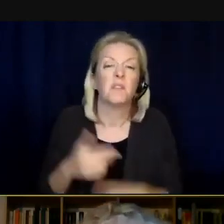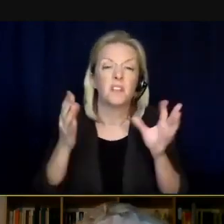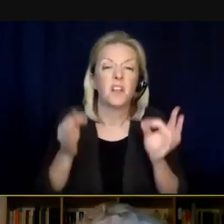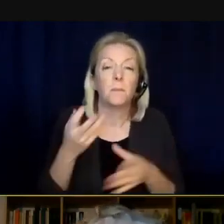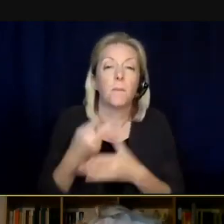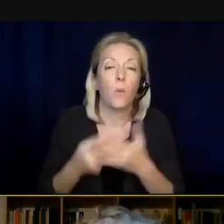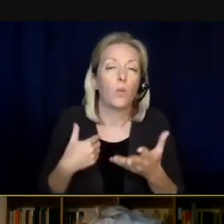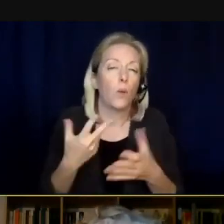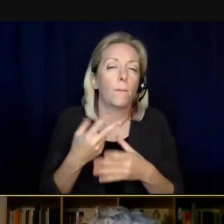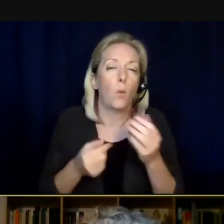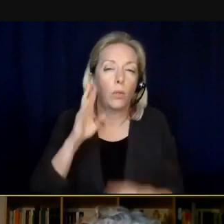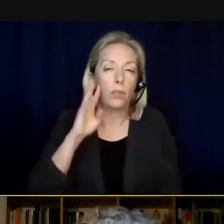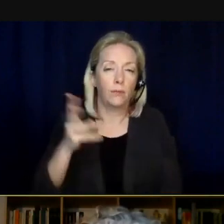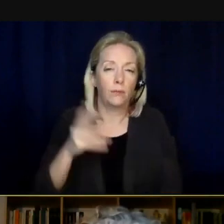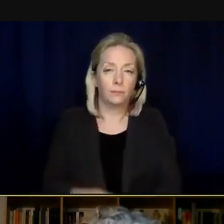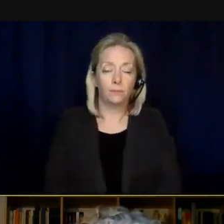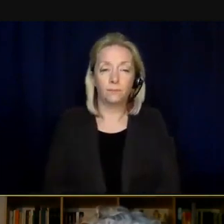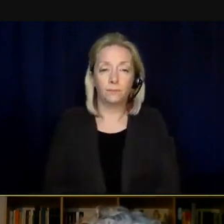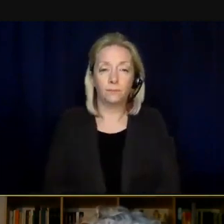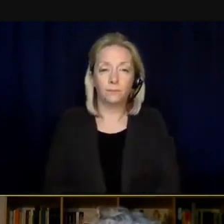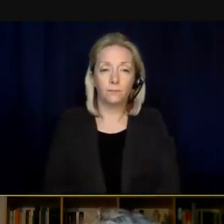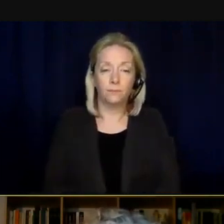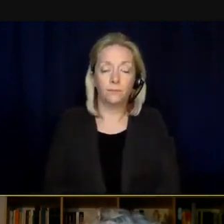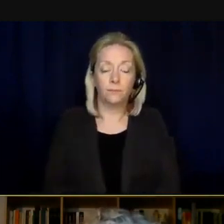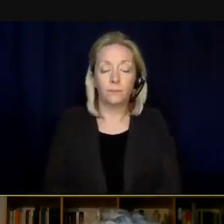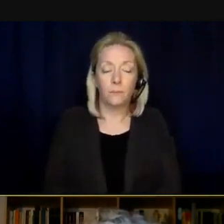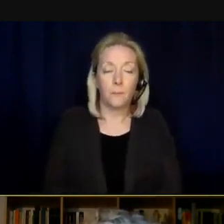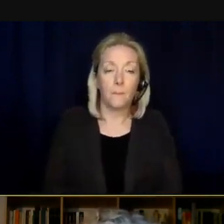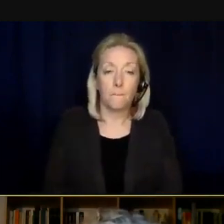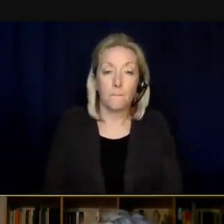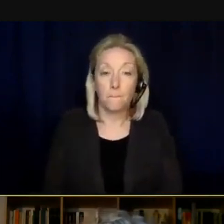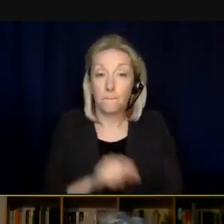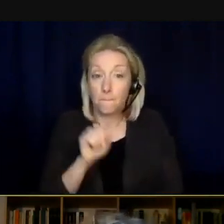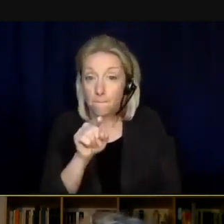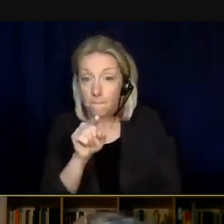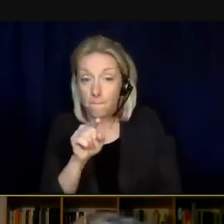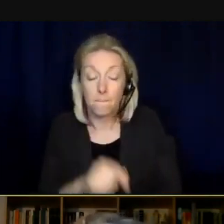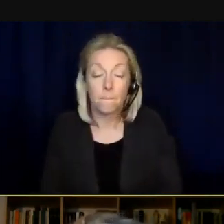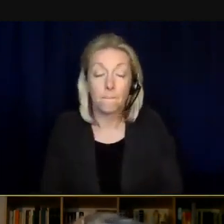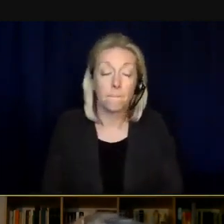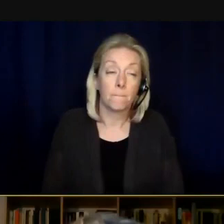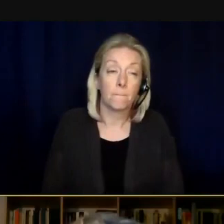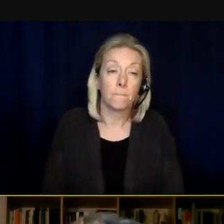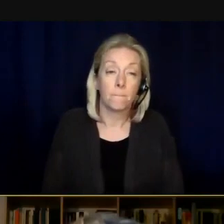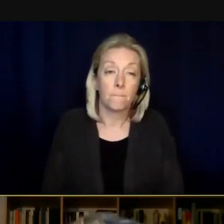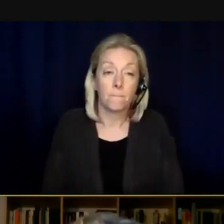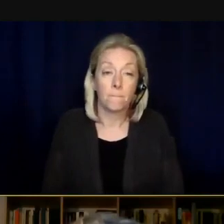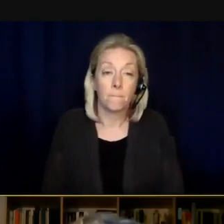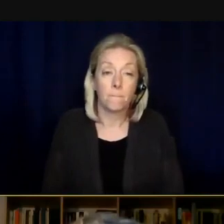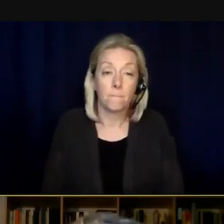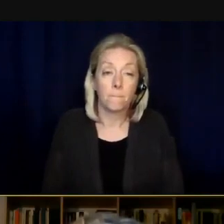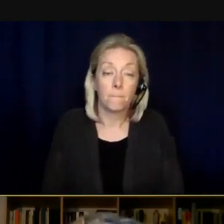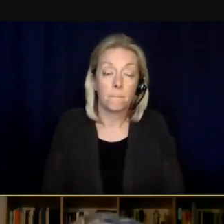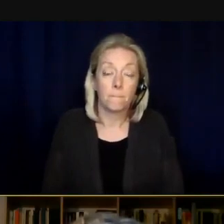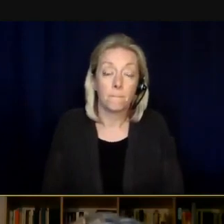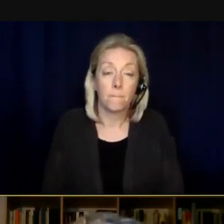both. I click Save, and what it tells me on this page is the